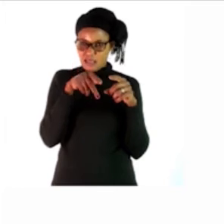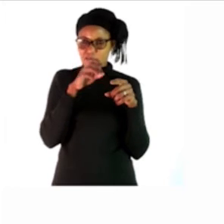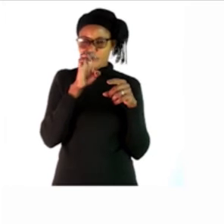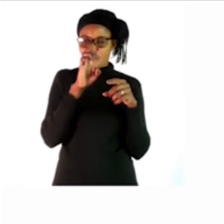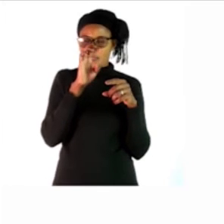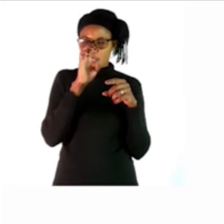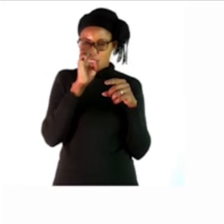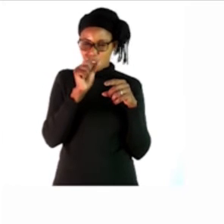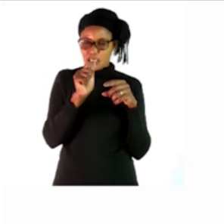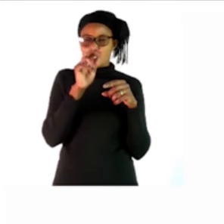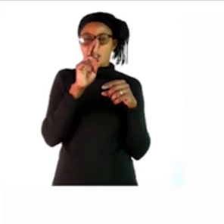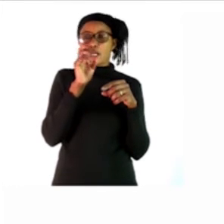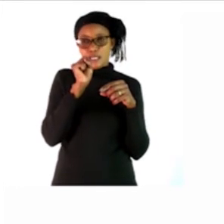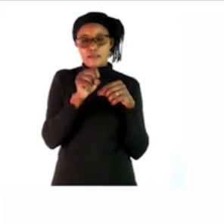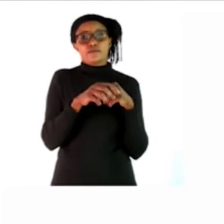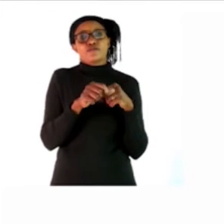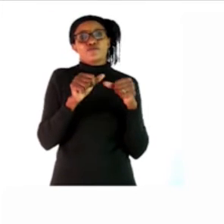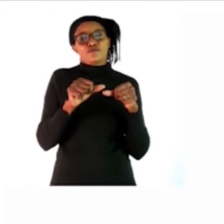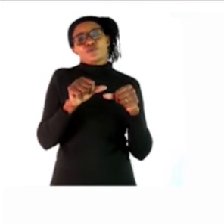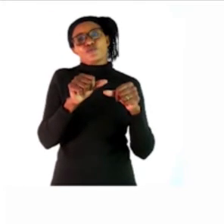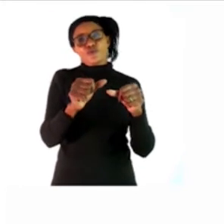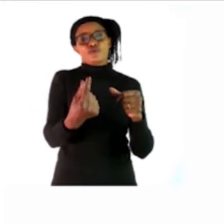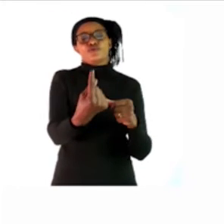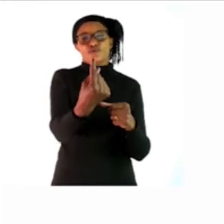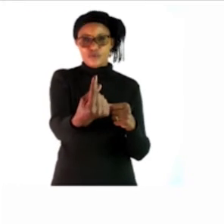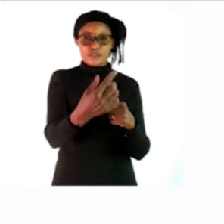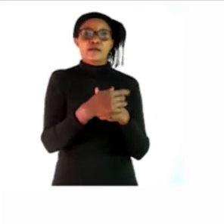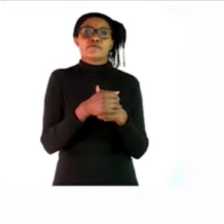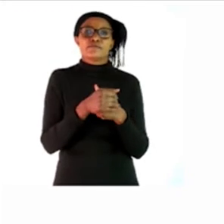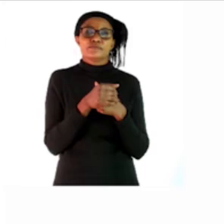that sums on your own.